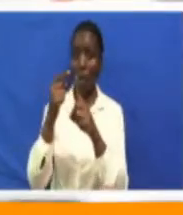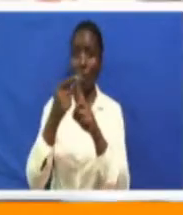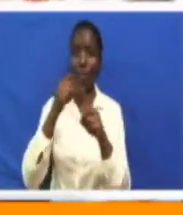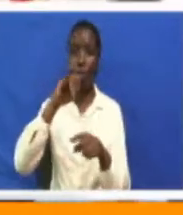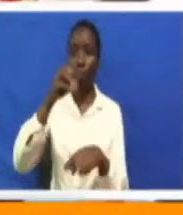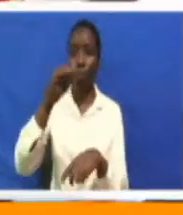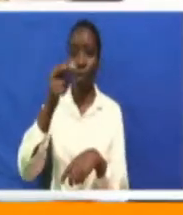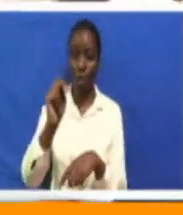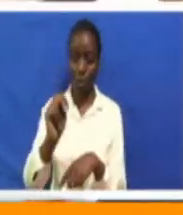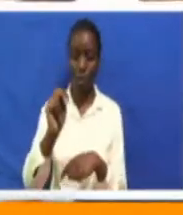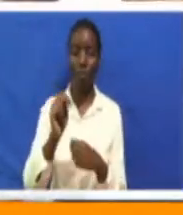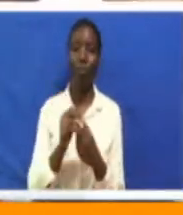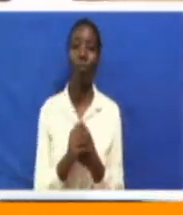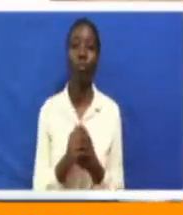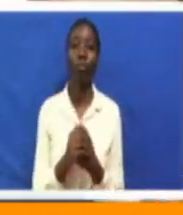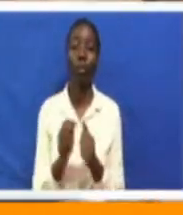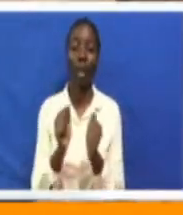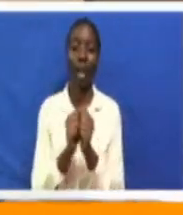34.